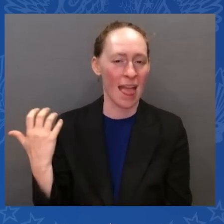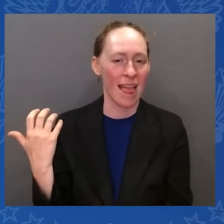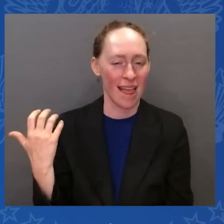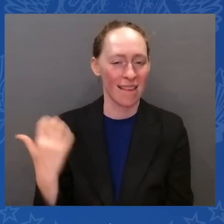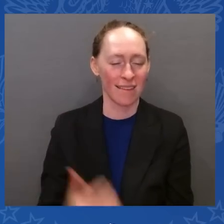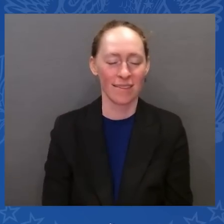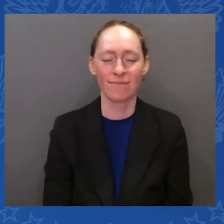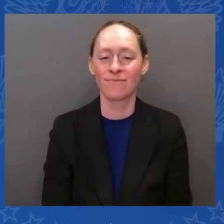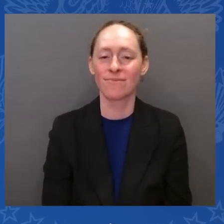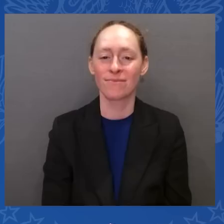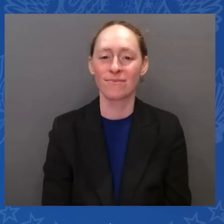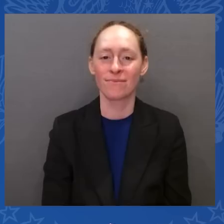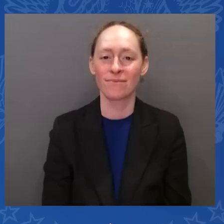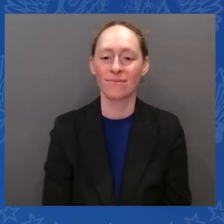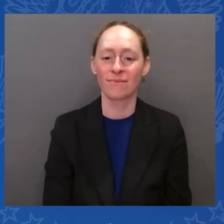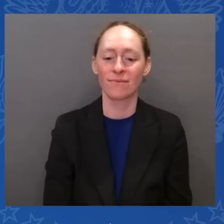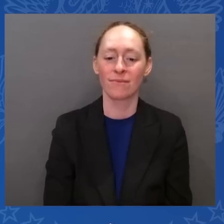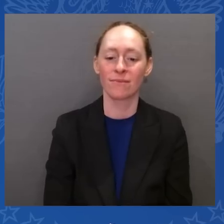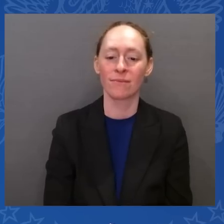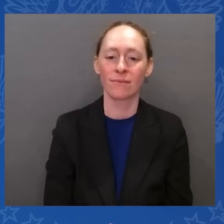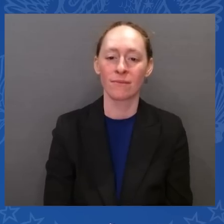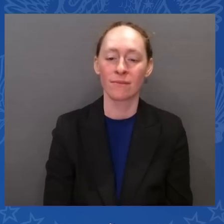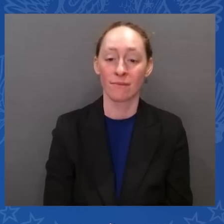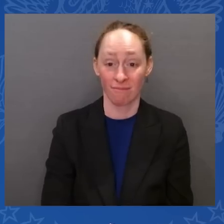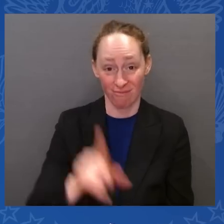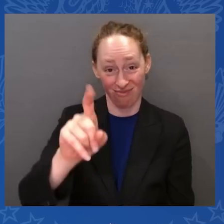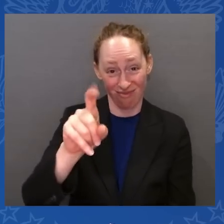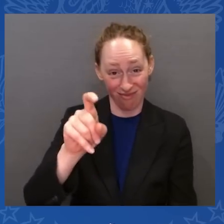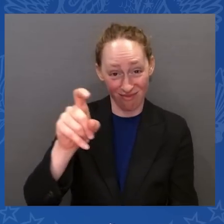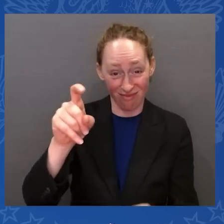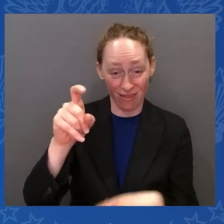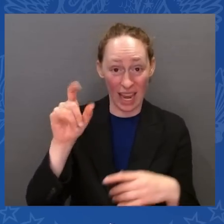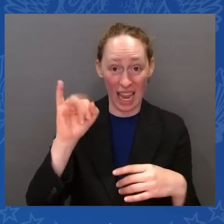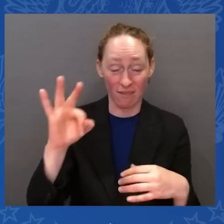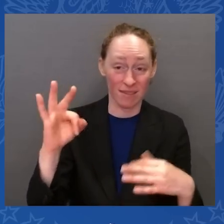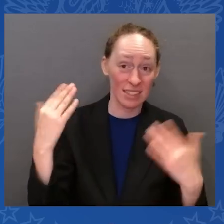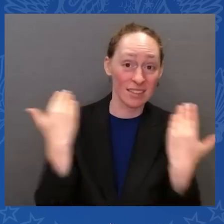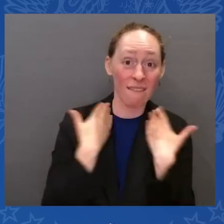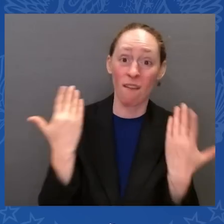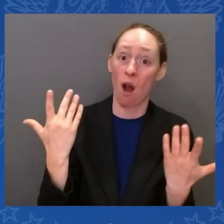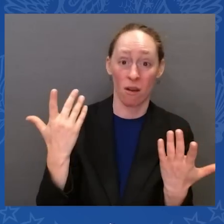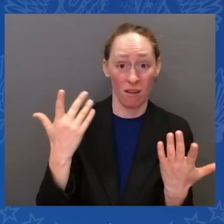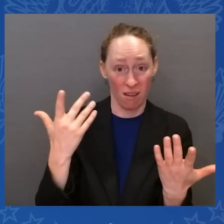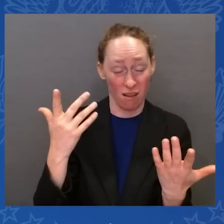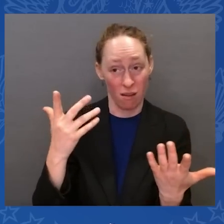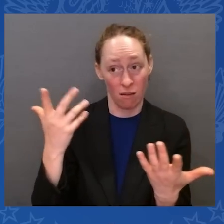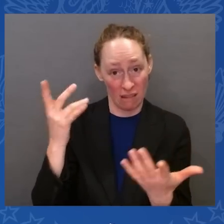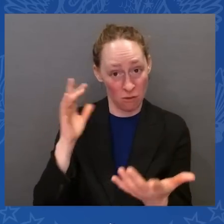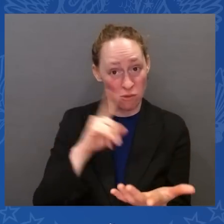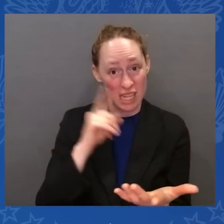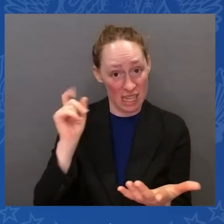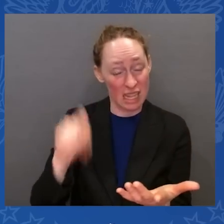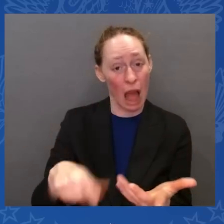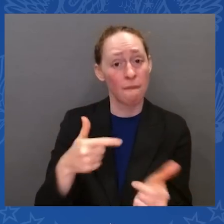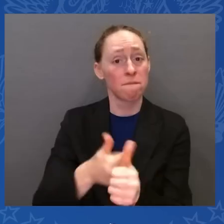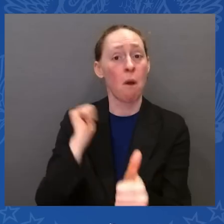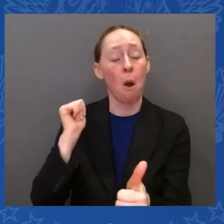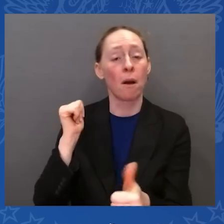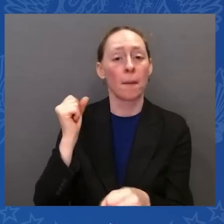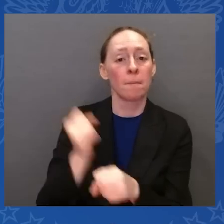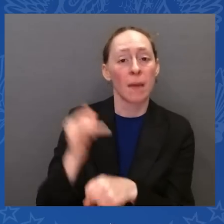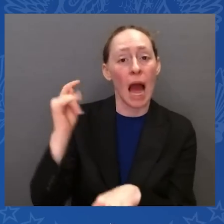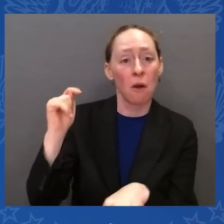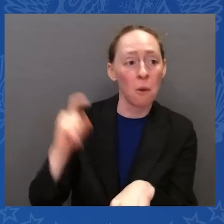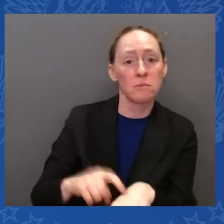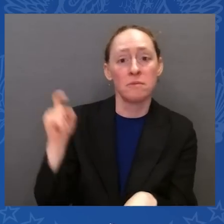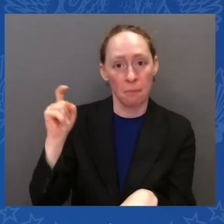it. You know why? I don't think it has anything to do with anything other than the oil companies don't like it. How certain are you at this